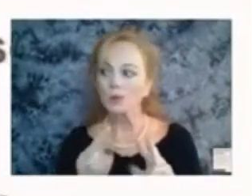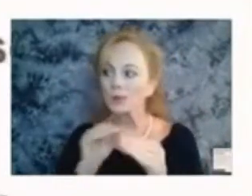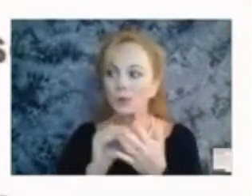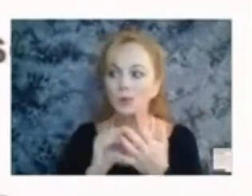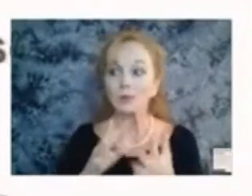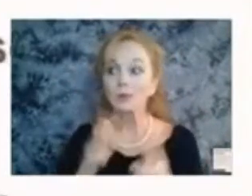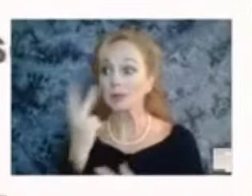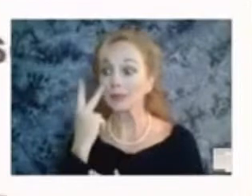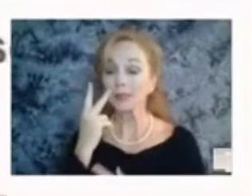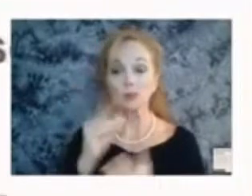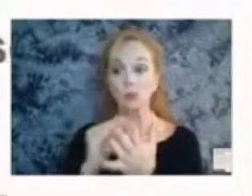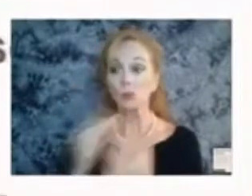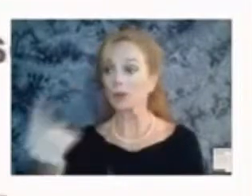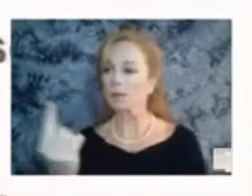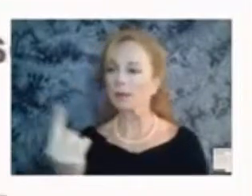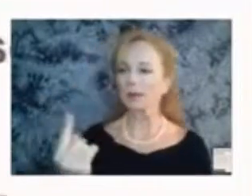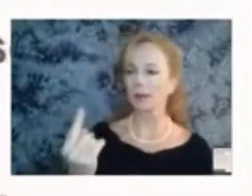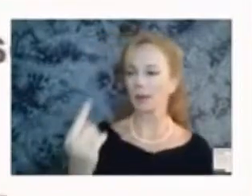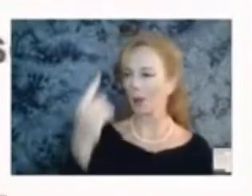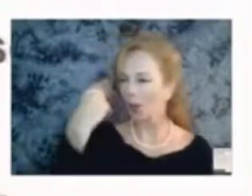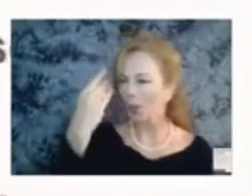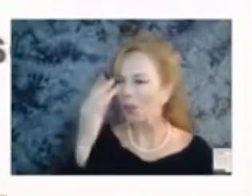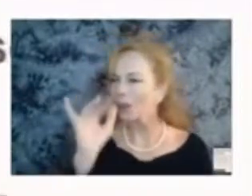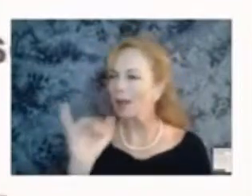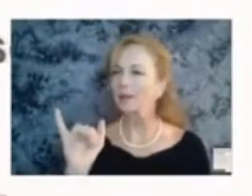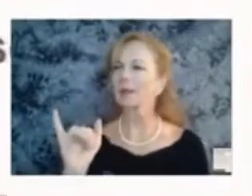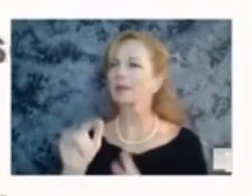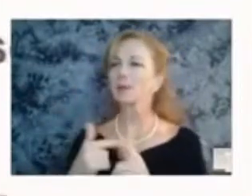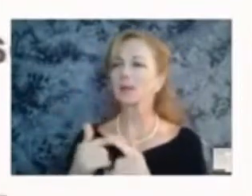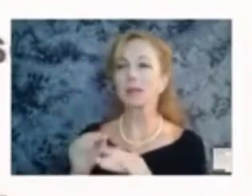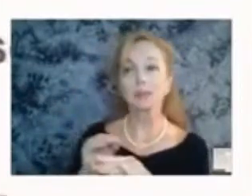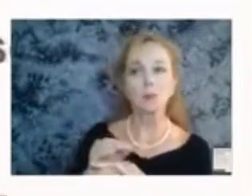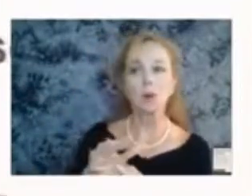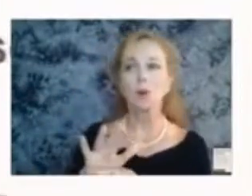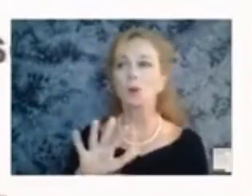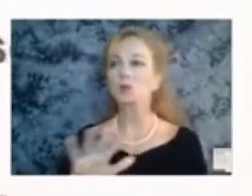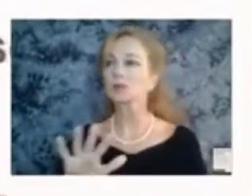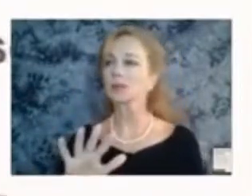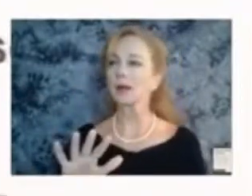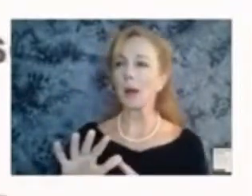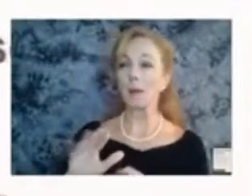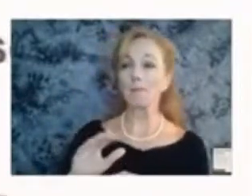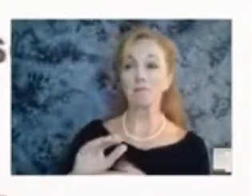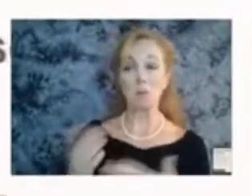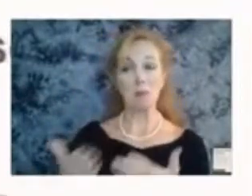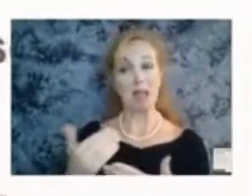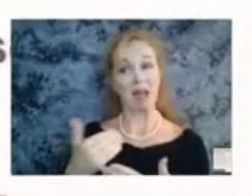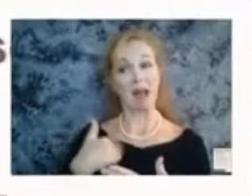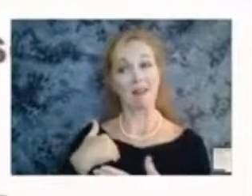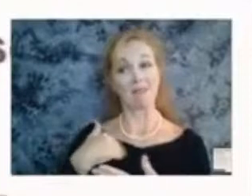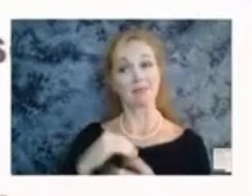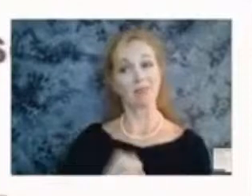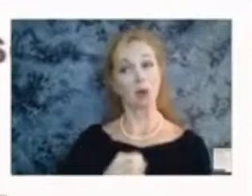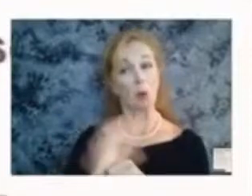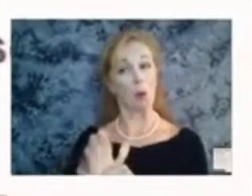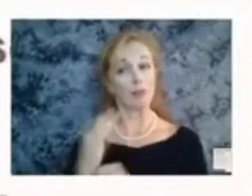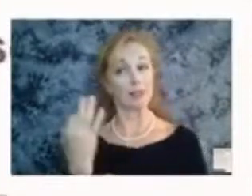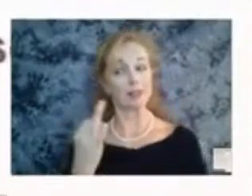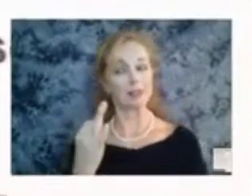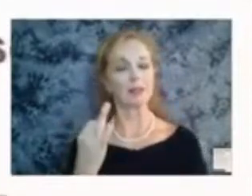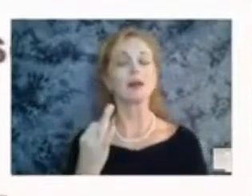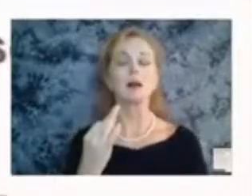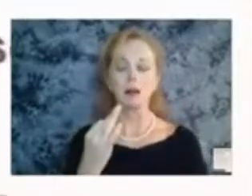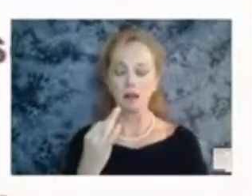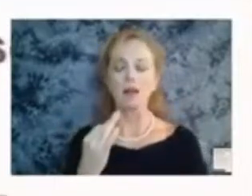with symptoms that might signal that they have been exposed or have COVID-19, then we're prepared to work with them in